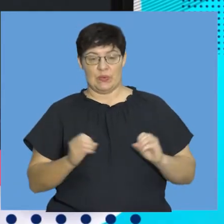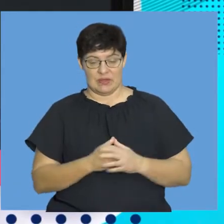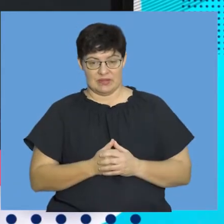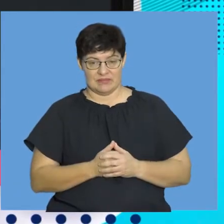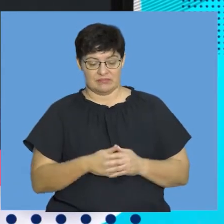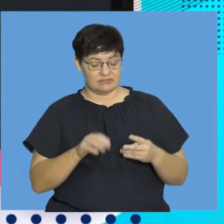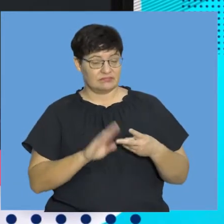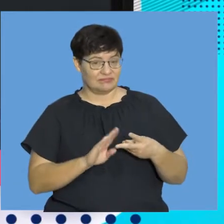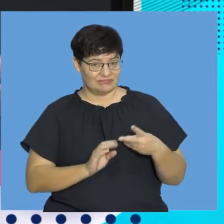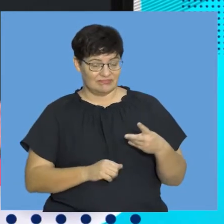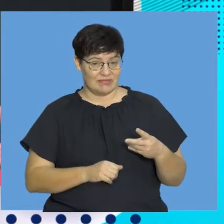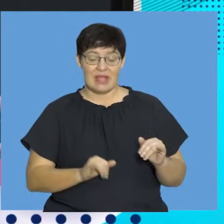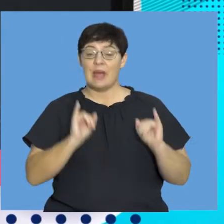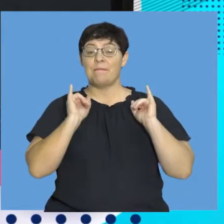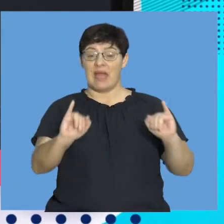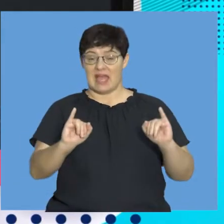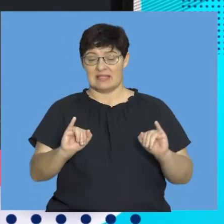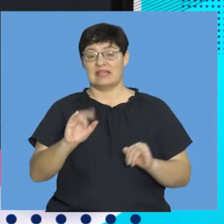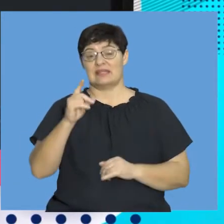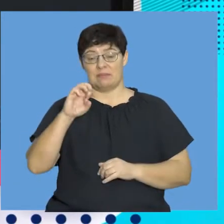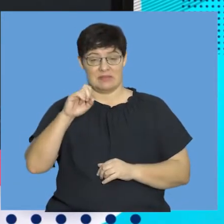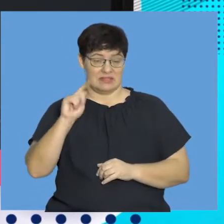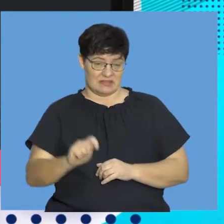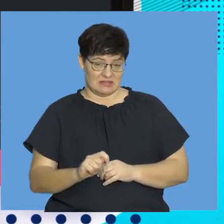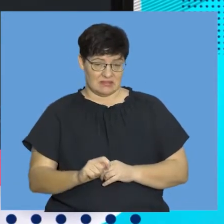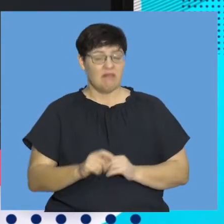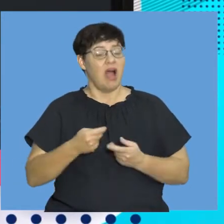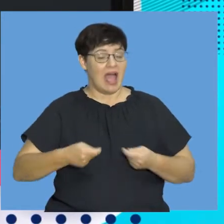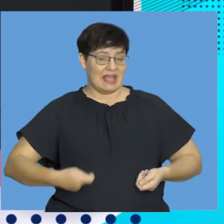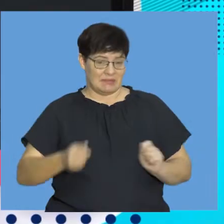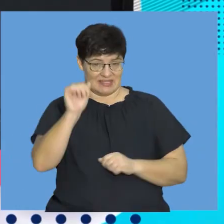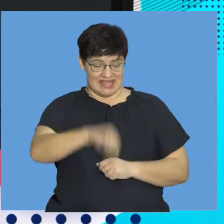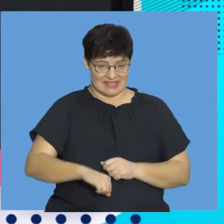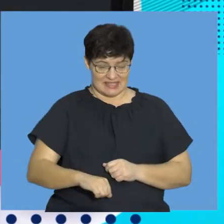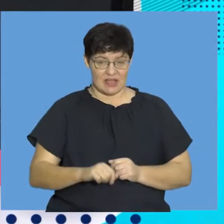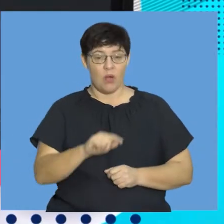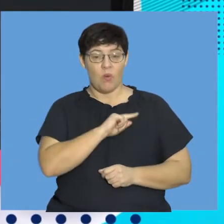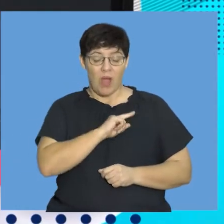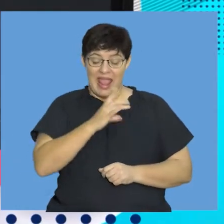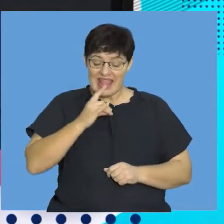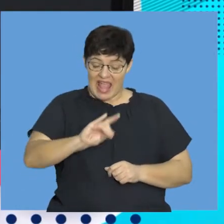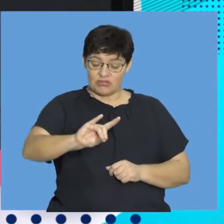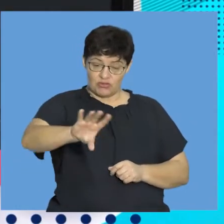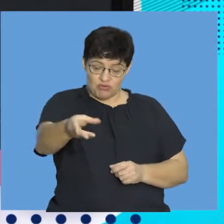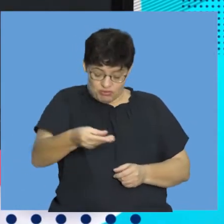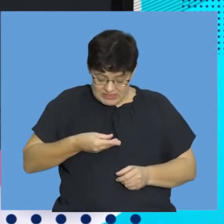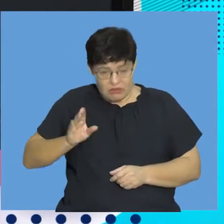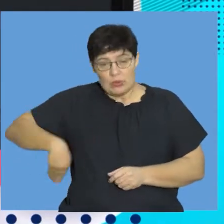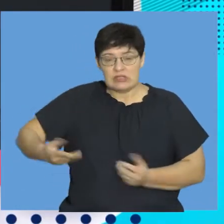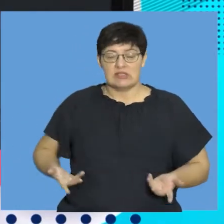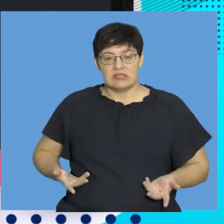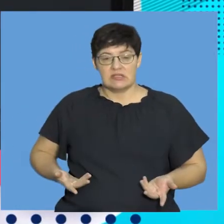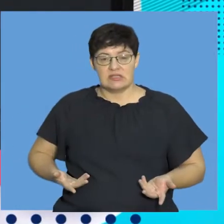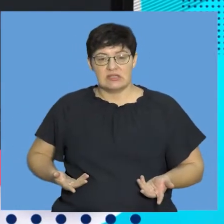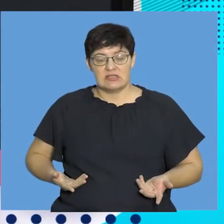another one. Bad debts. Yes, it's an expense, but it would not appear in your cash budget. Reason,